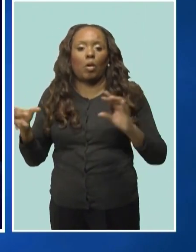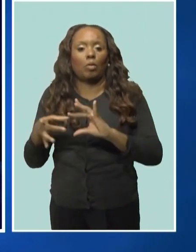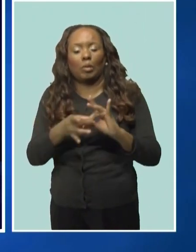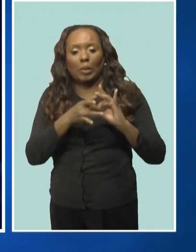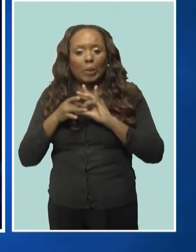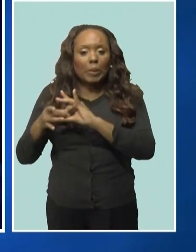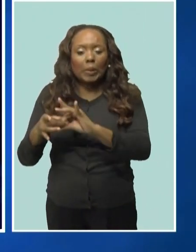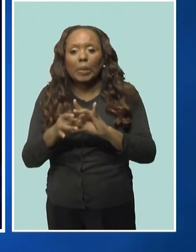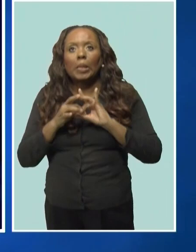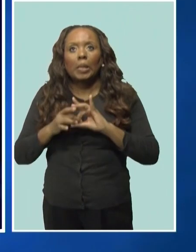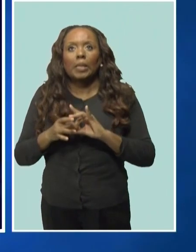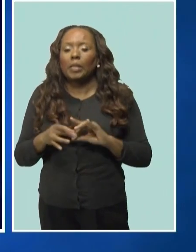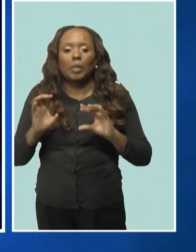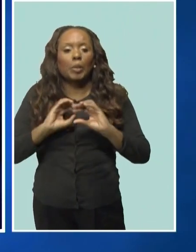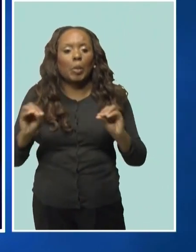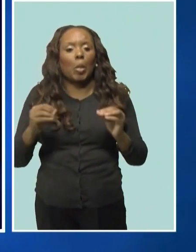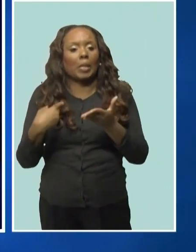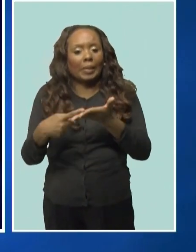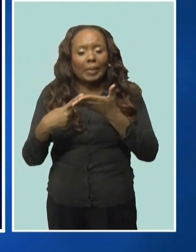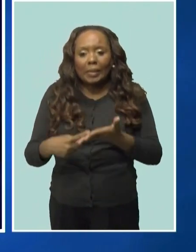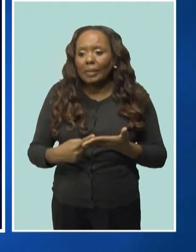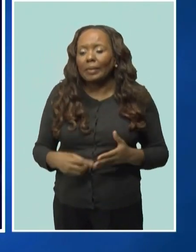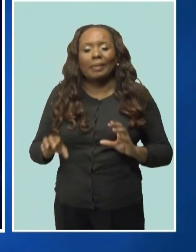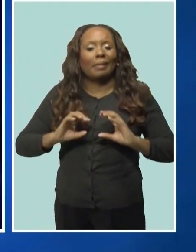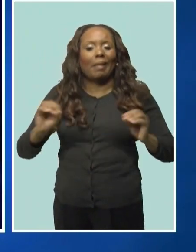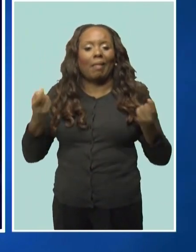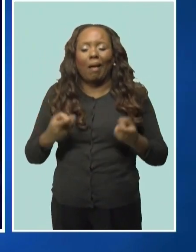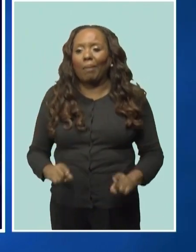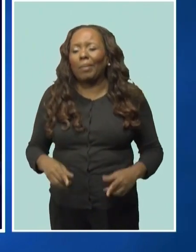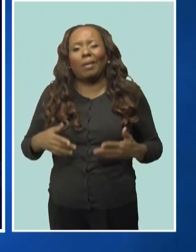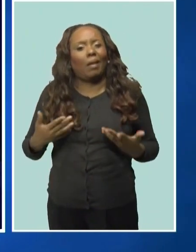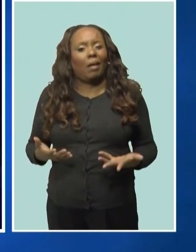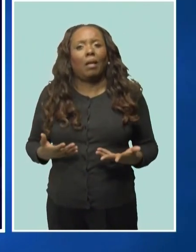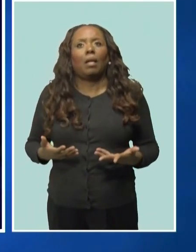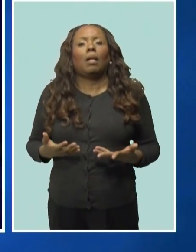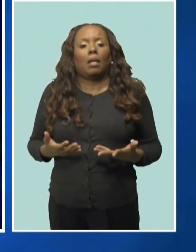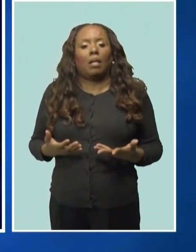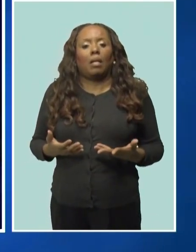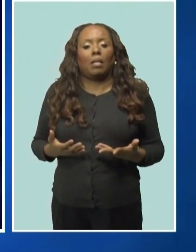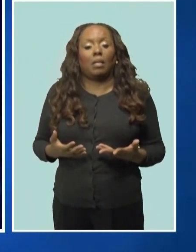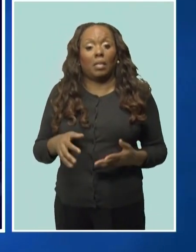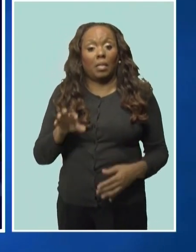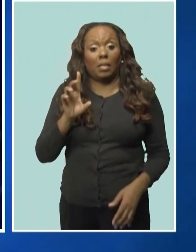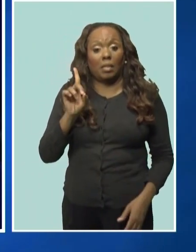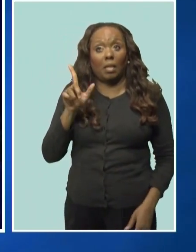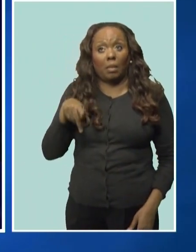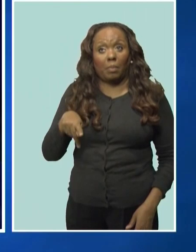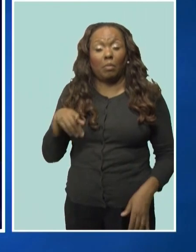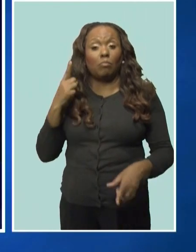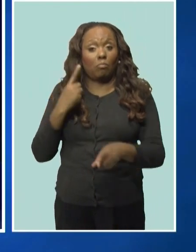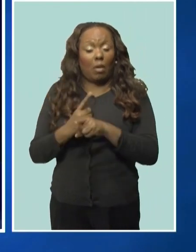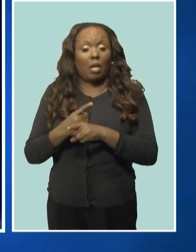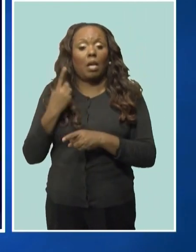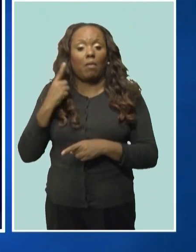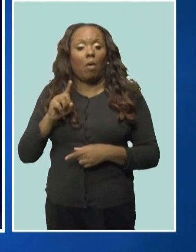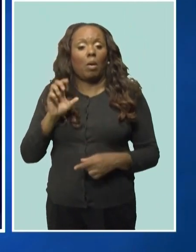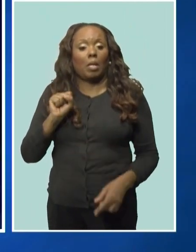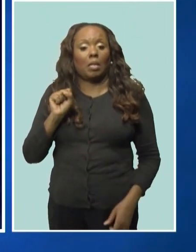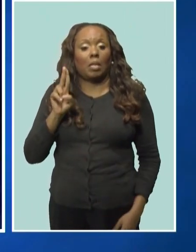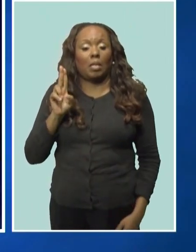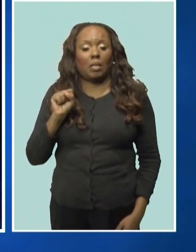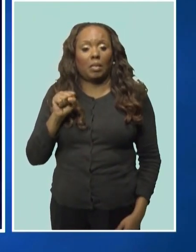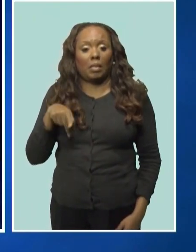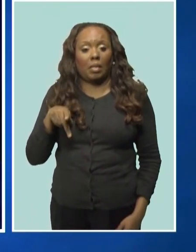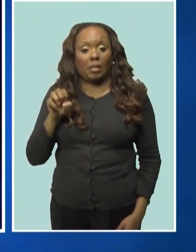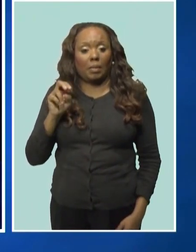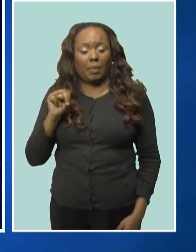any back-channel discussion, any saving-face conversation to take place. And I think that the party has acted quite rightly in suspending him. Now that he's out of the